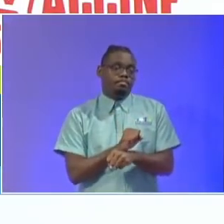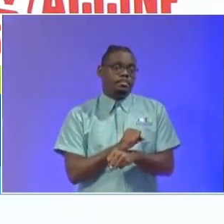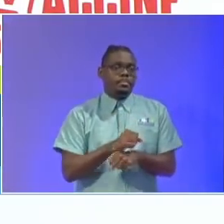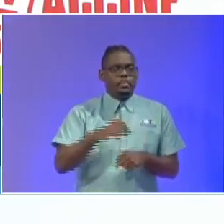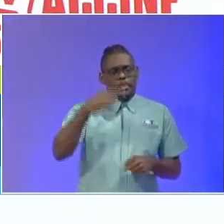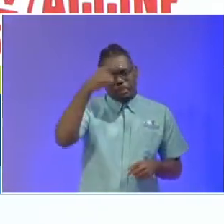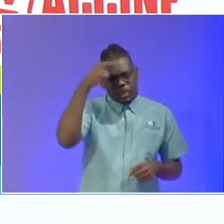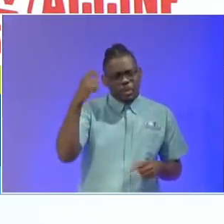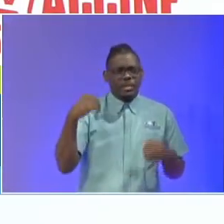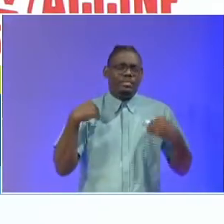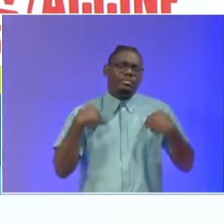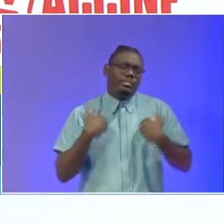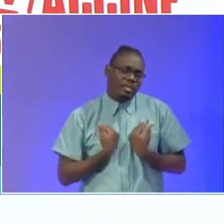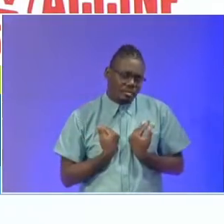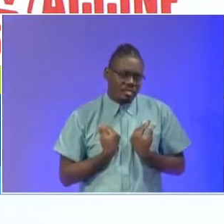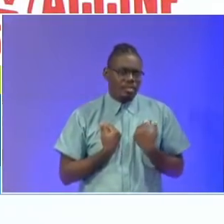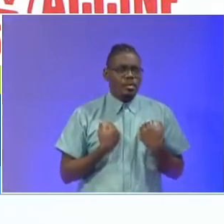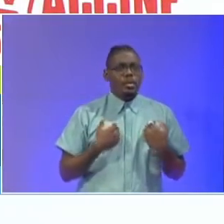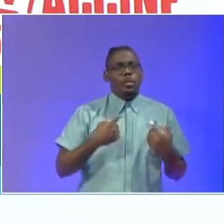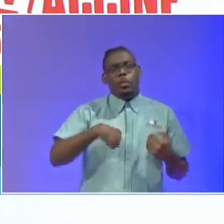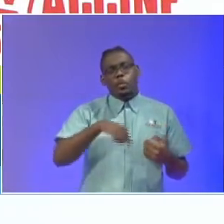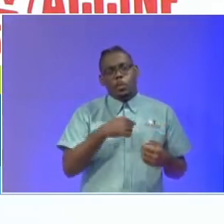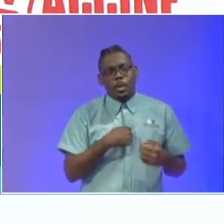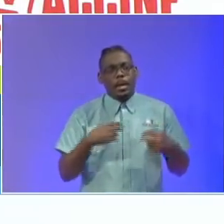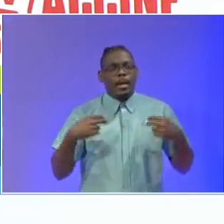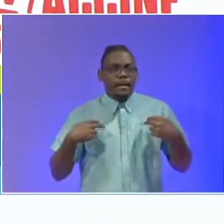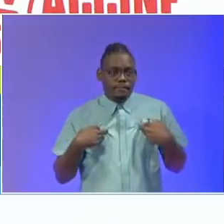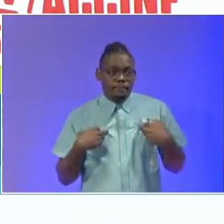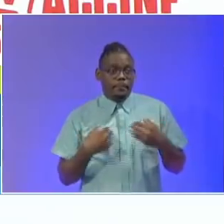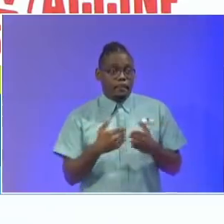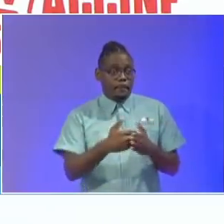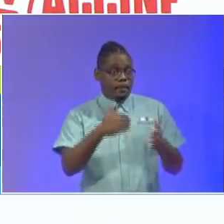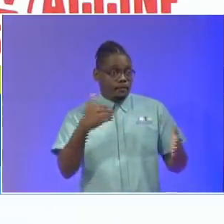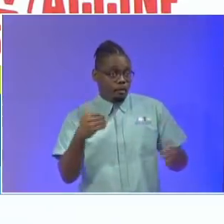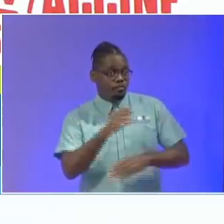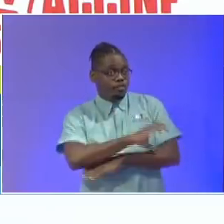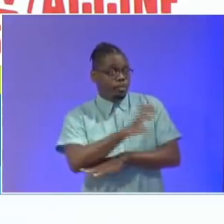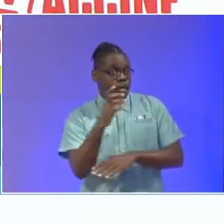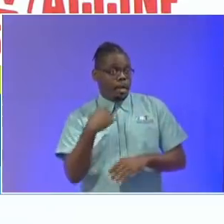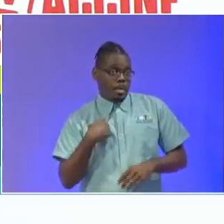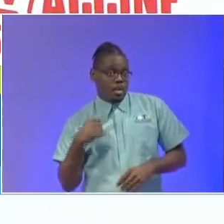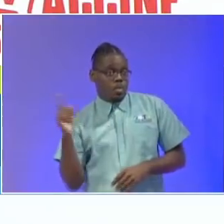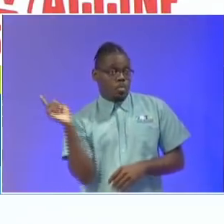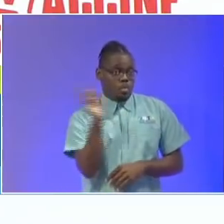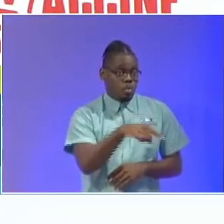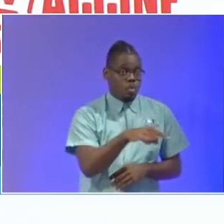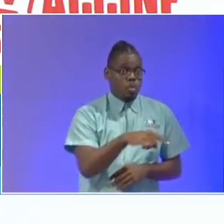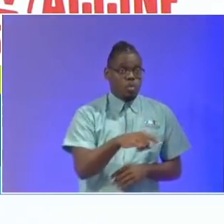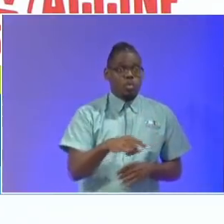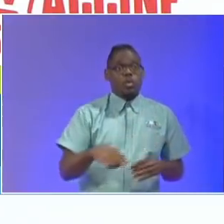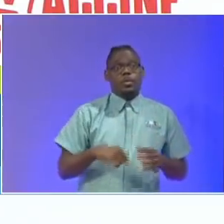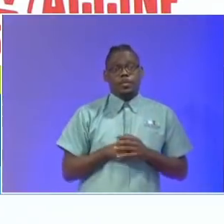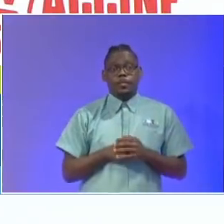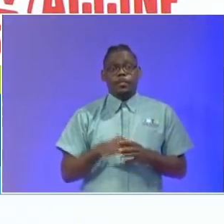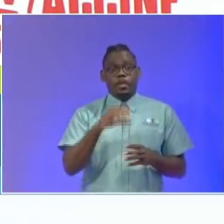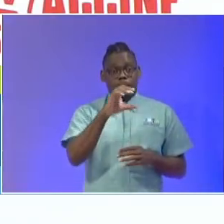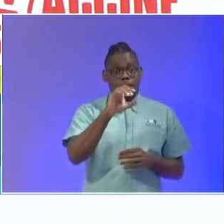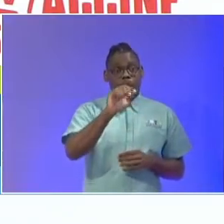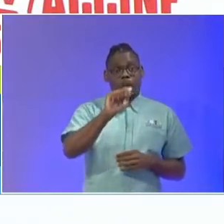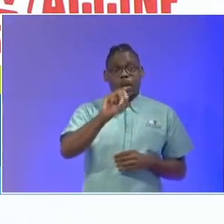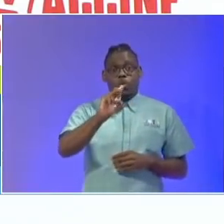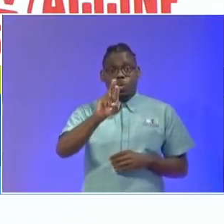visiting one of the facilities, at the Cora facility, one of the consultants said, it is